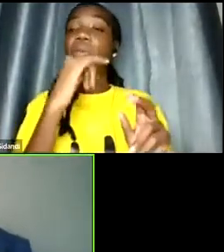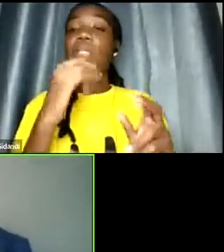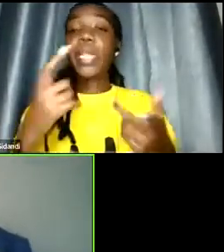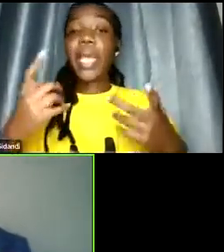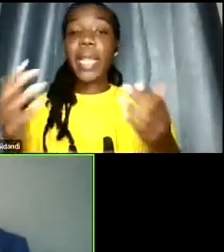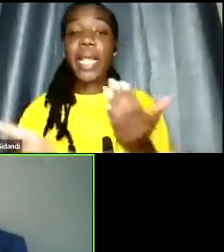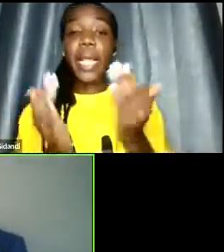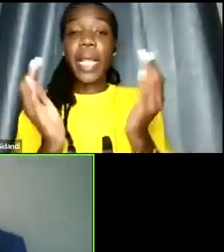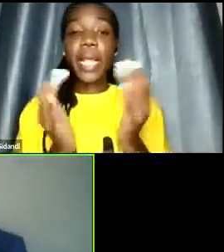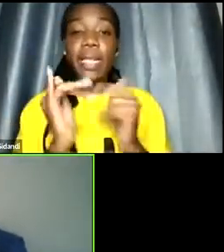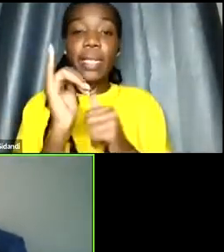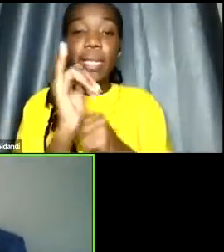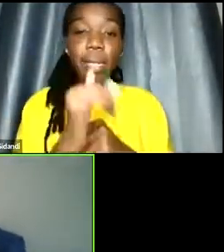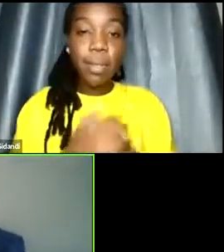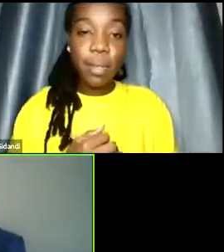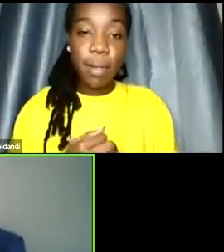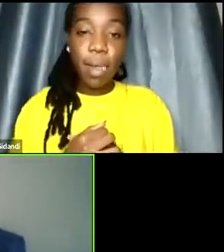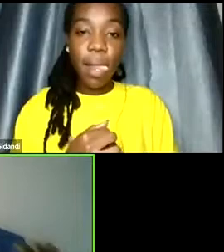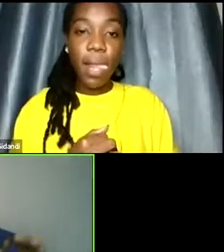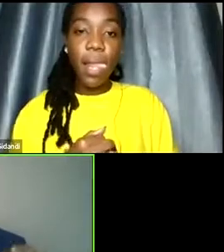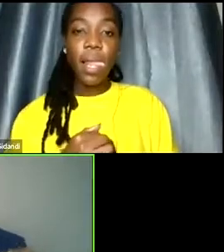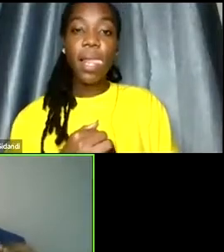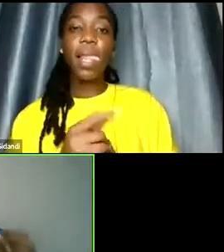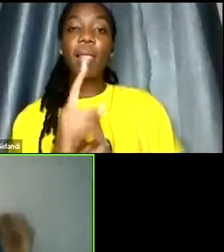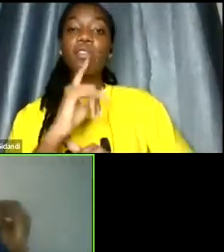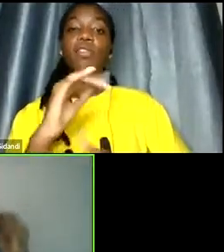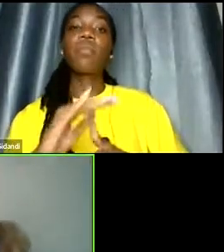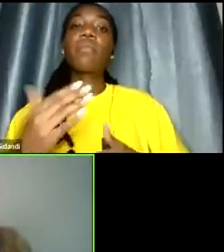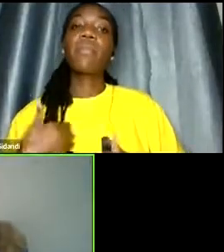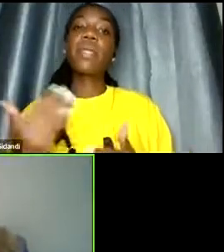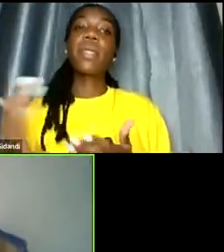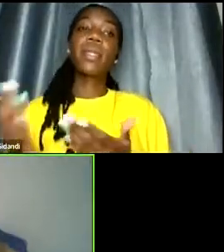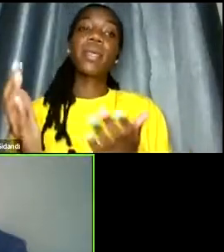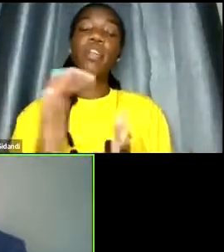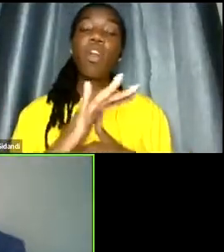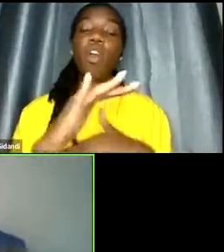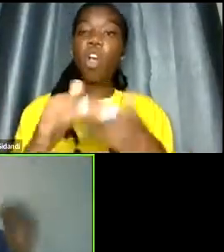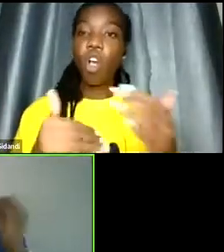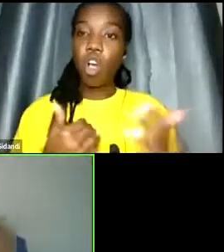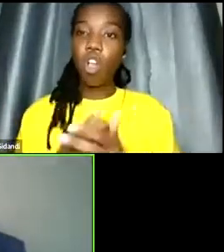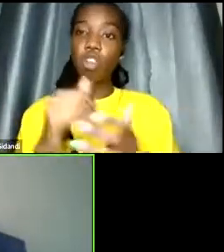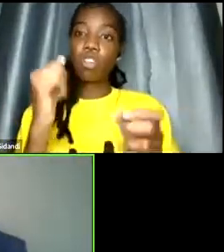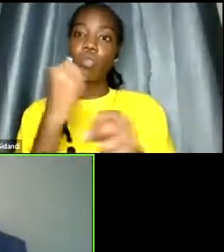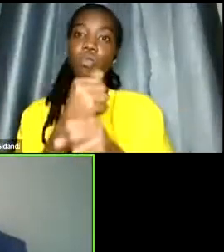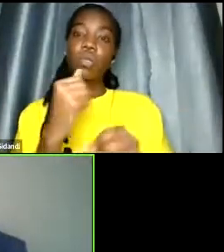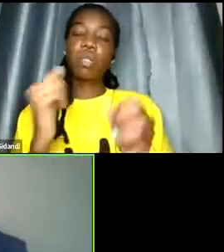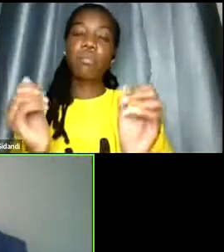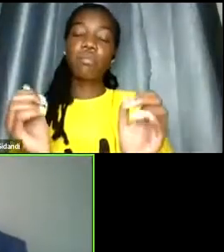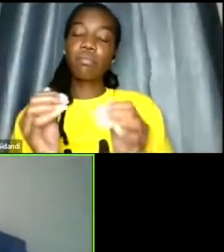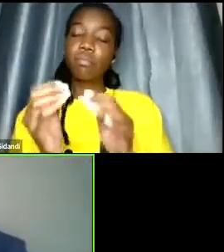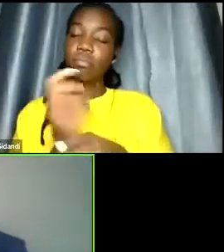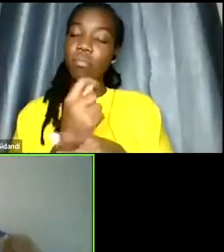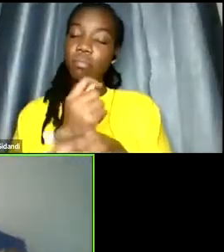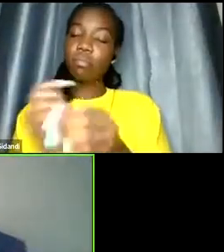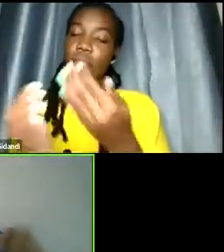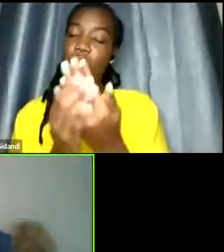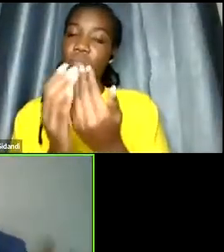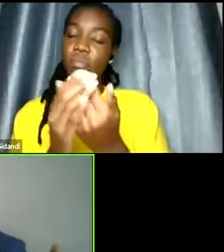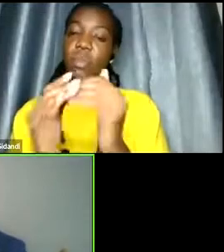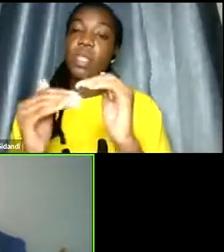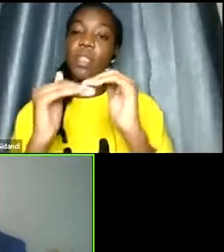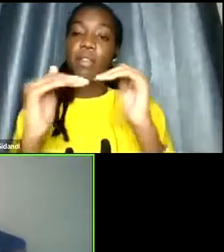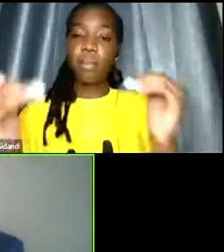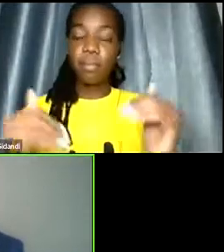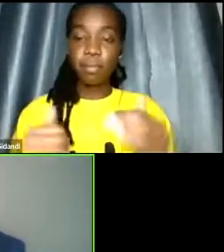encourage all functions to be treated equally, but you need to know at the back of your mind which is the mission critical function and which ones are